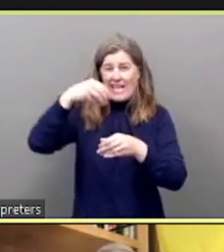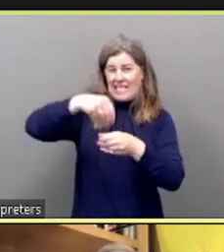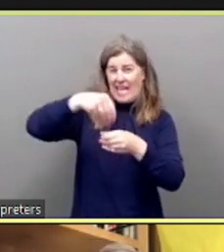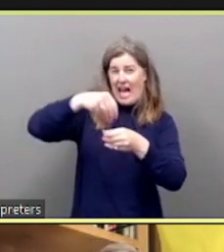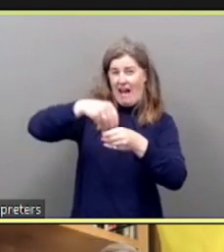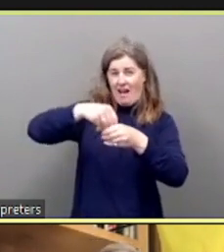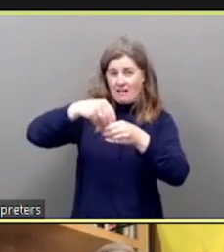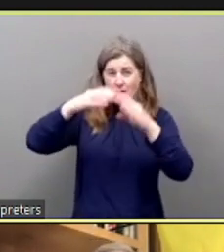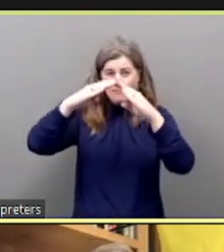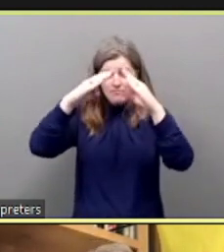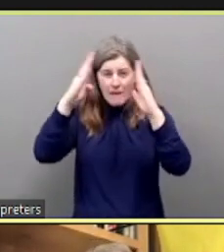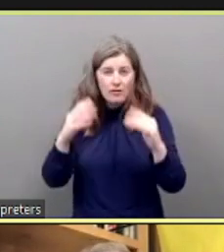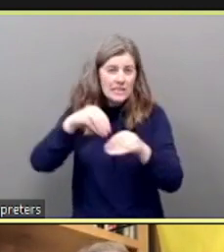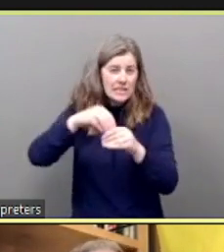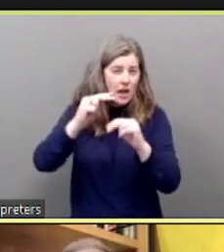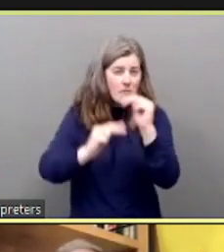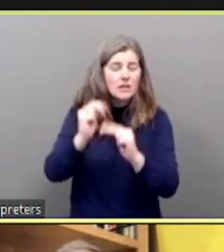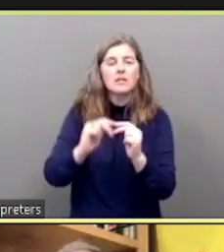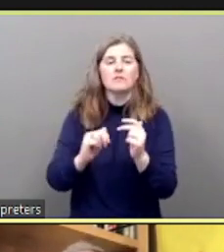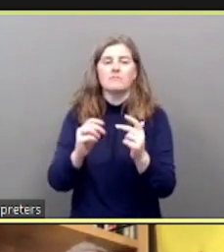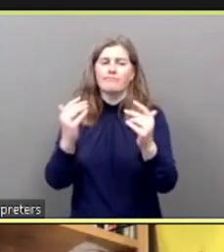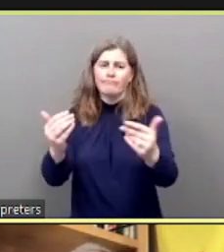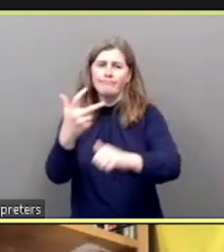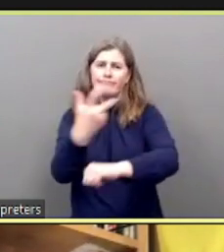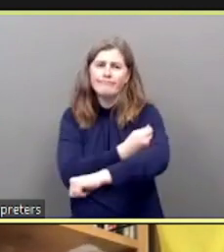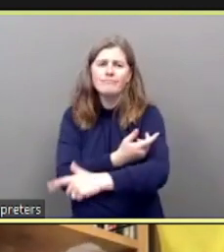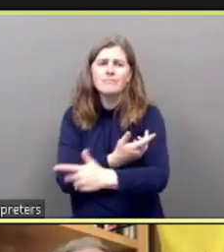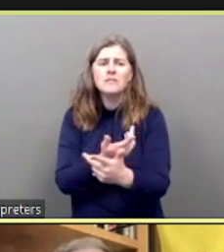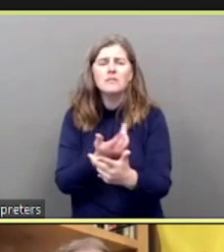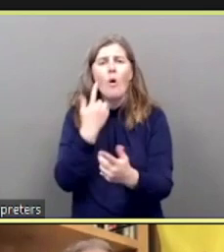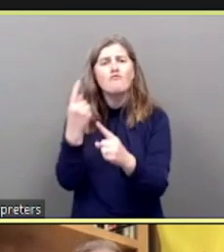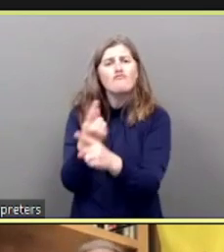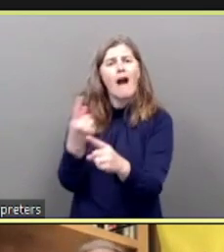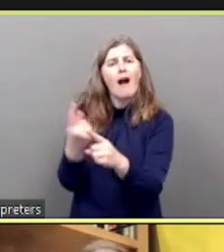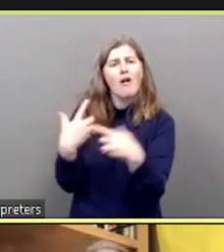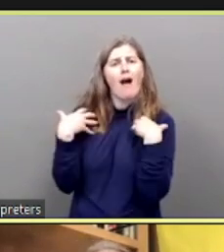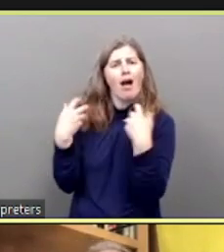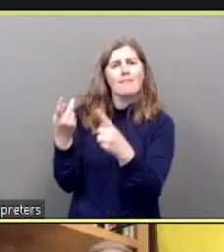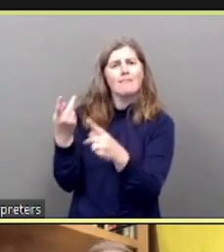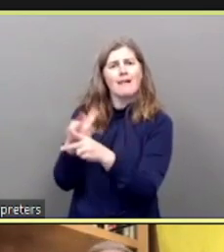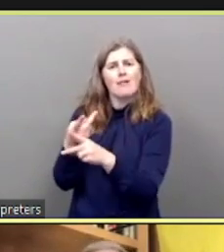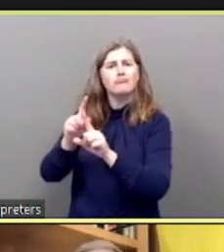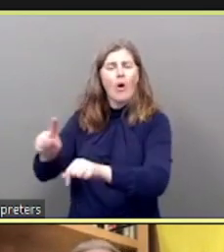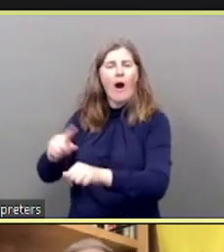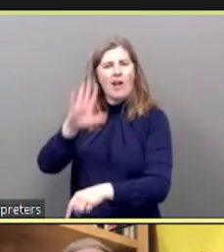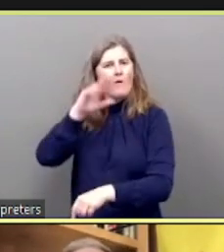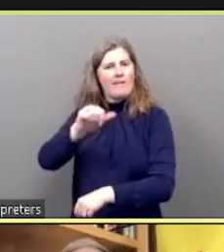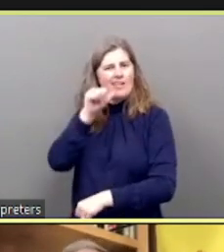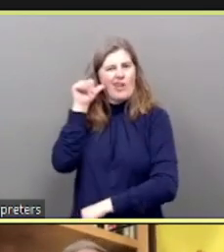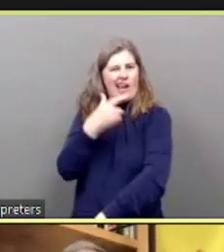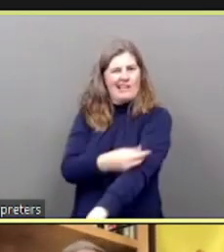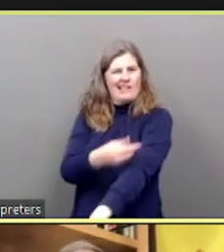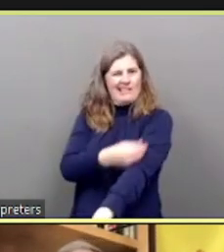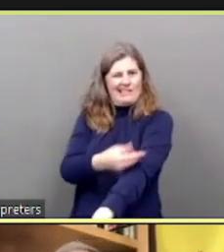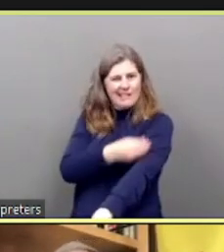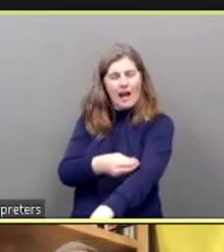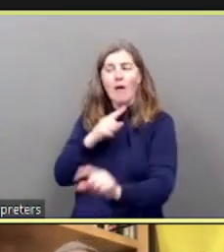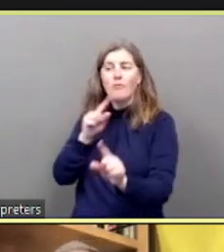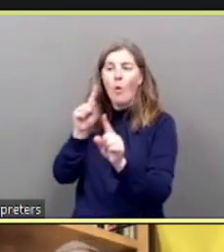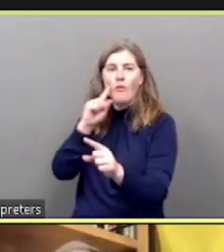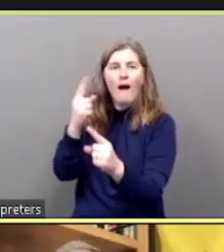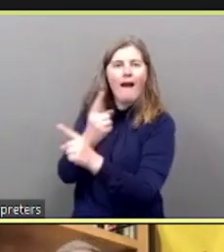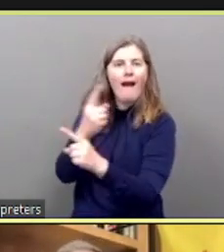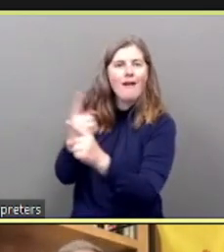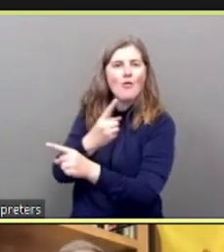getting vaccinated again, and then keep up with your preventive health care. I know I just got my blood work yesterday. I'm going in for an annual exam with